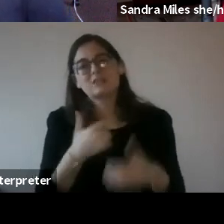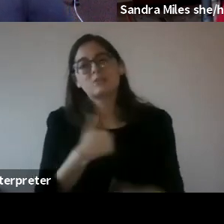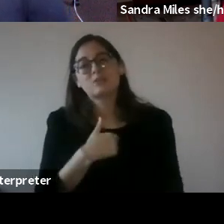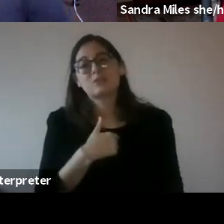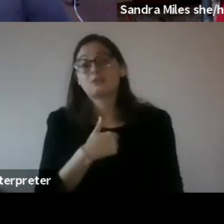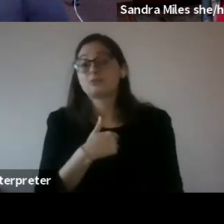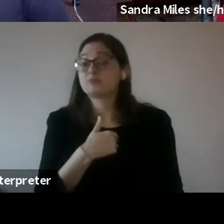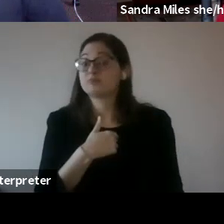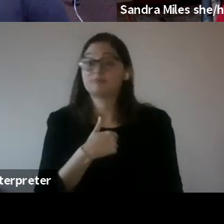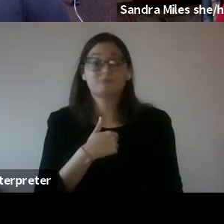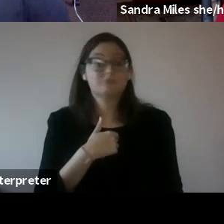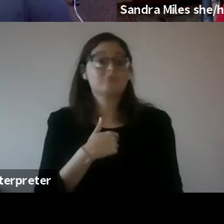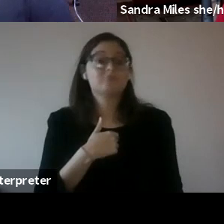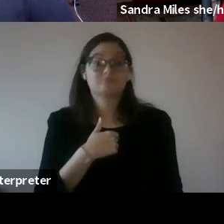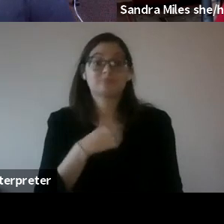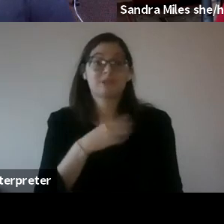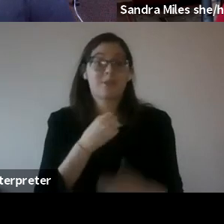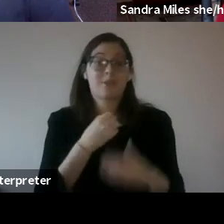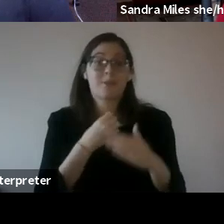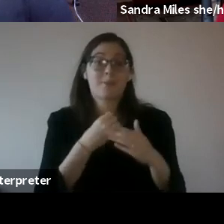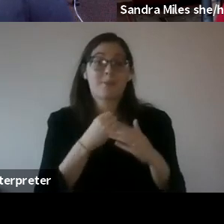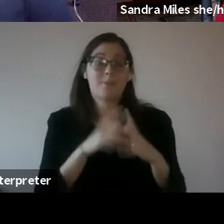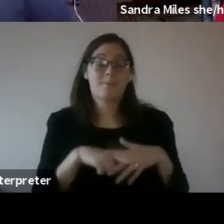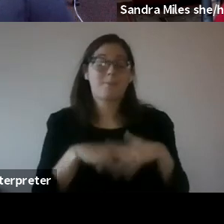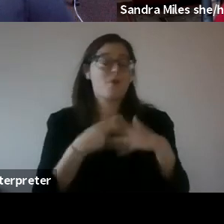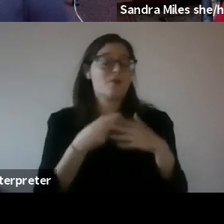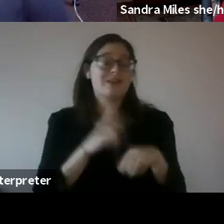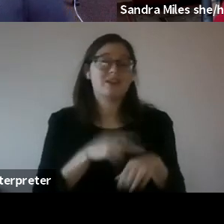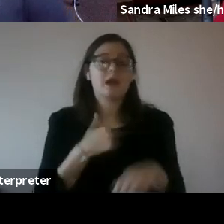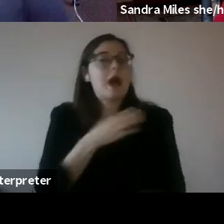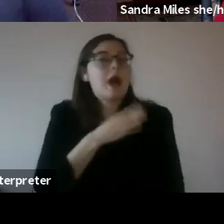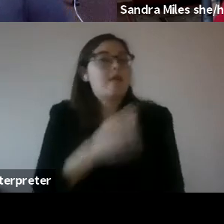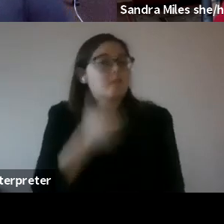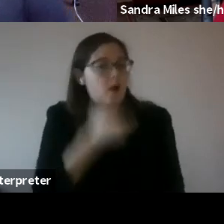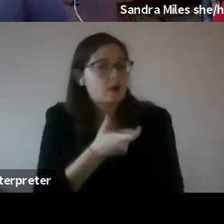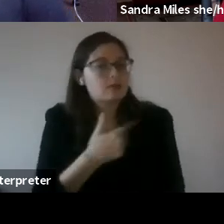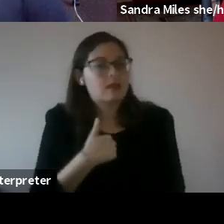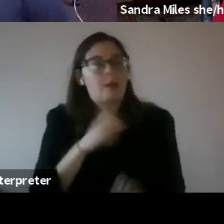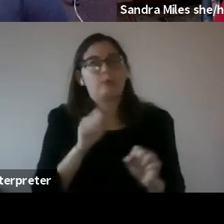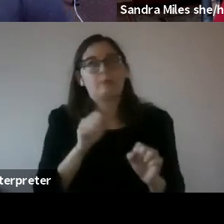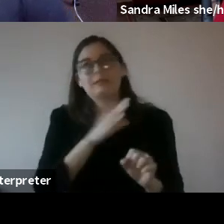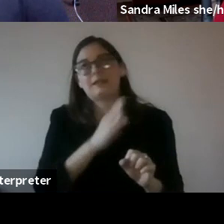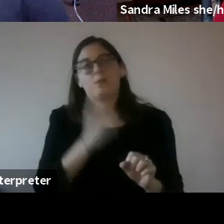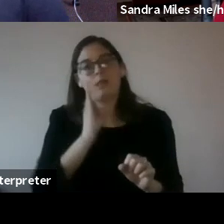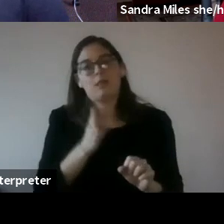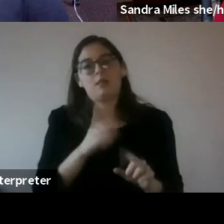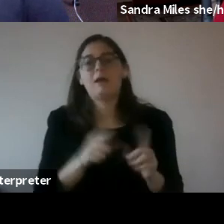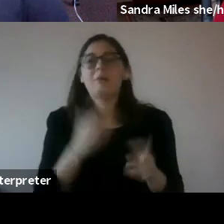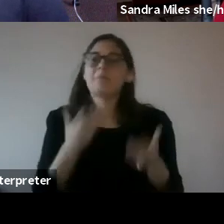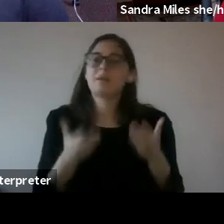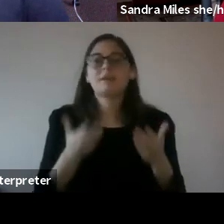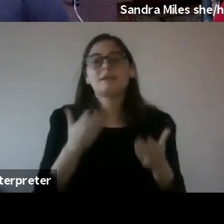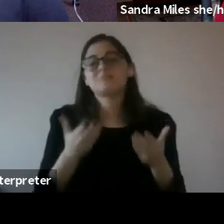we go to Birth of a Nation, which is, I have never watched it and I probably never will, but I might just to